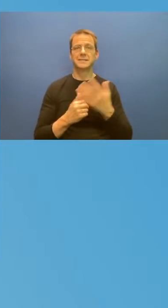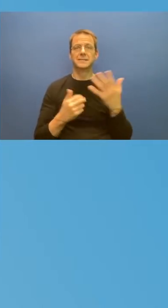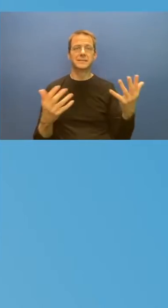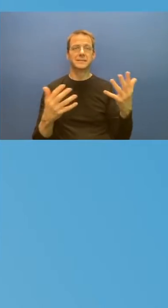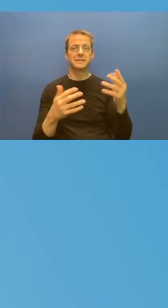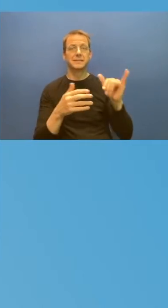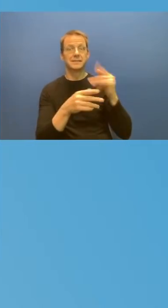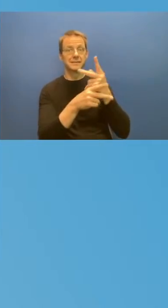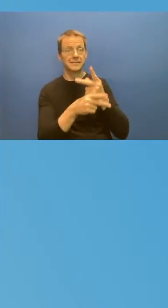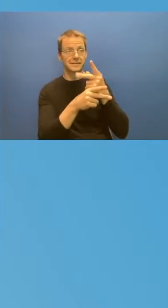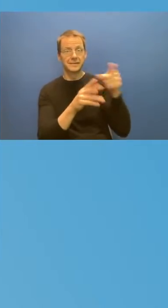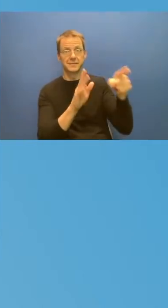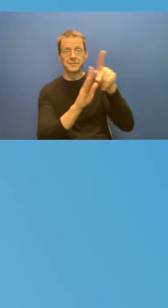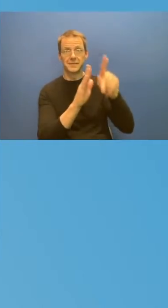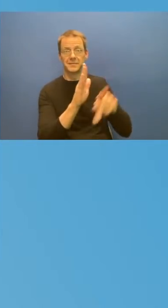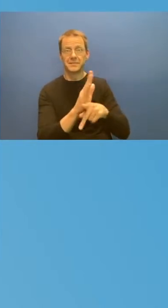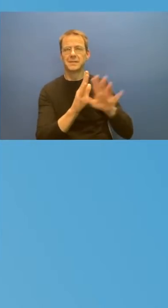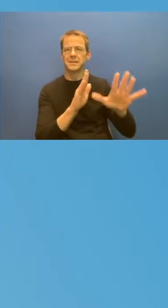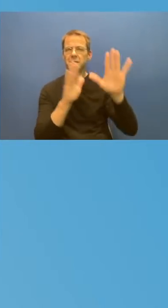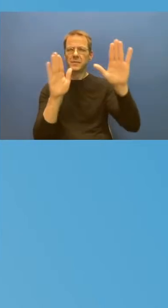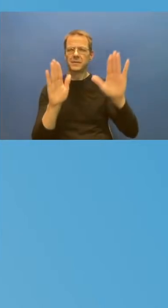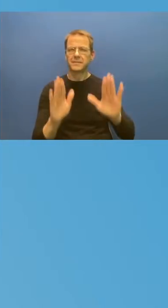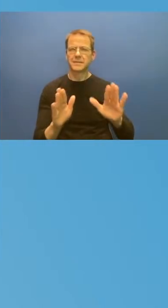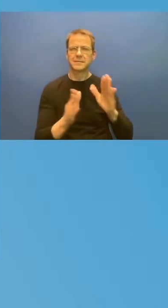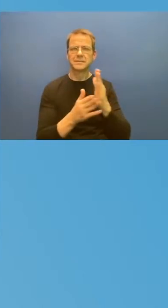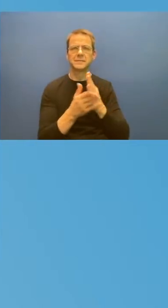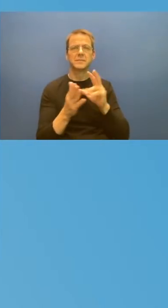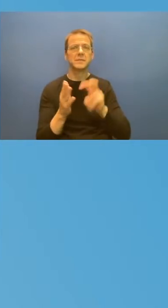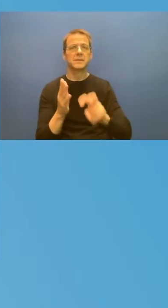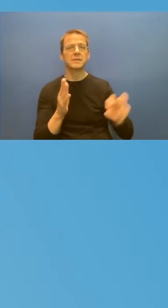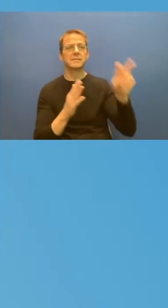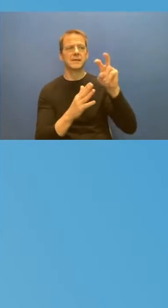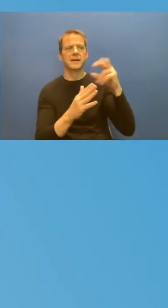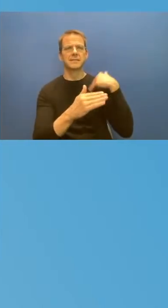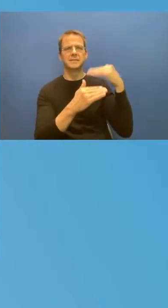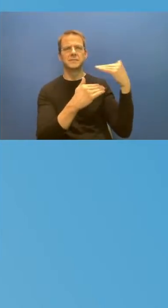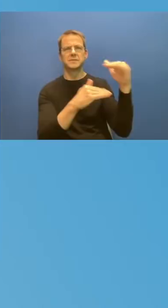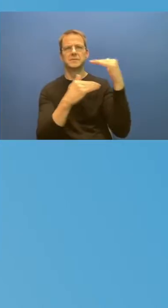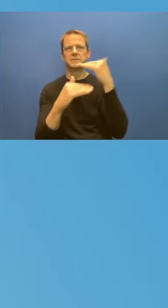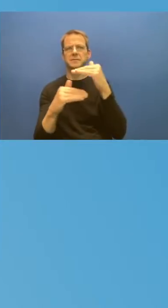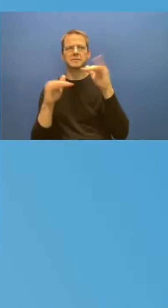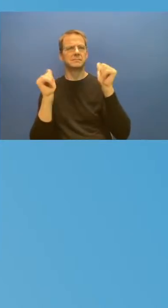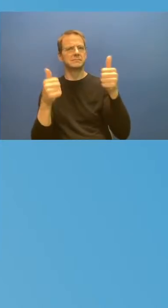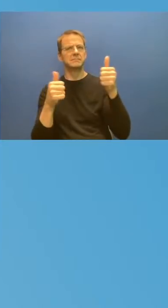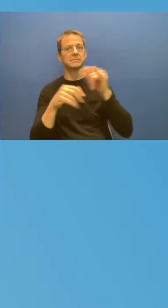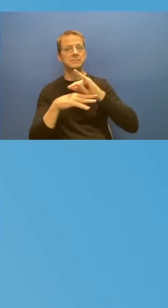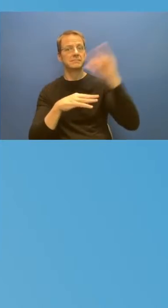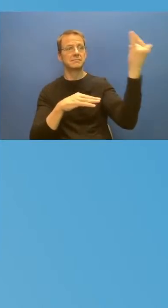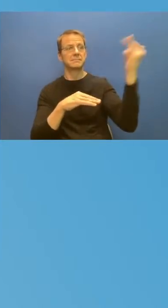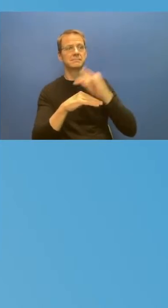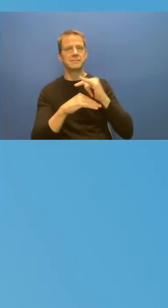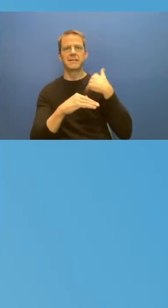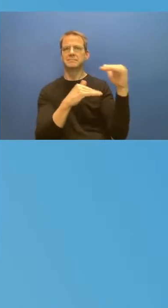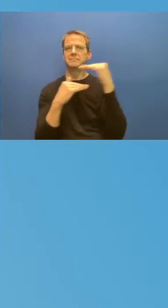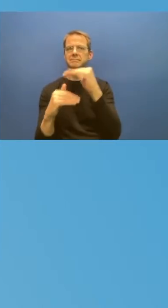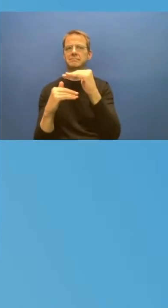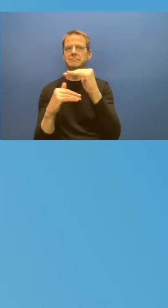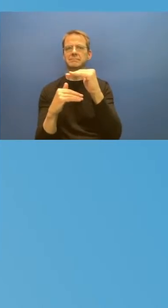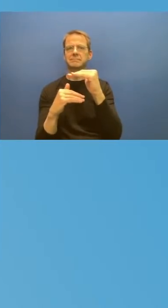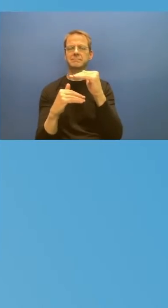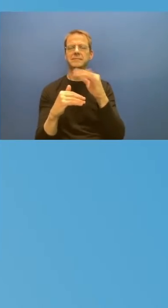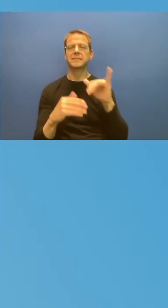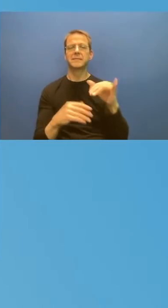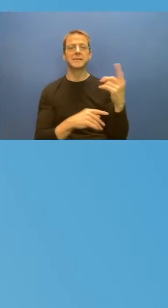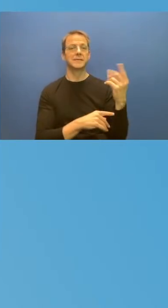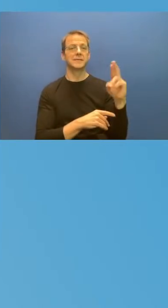have more of a, as Dr. Gasperowicz pointed out, a more of a quarantine on arrival style for all travelers